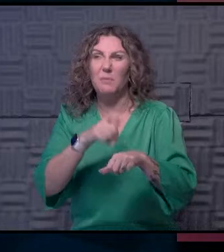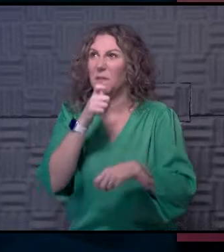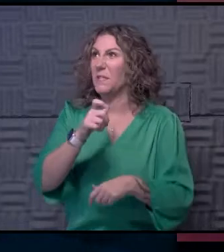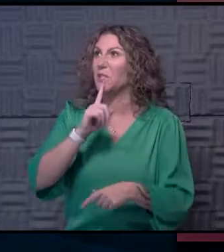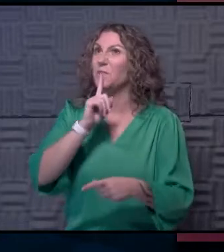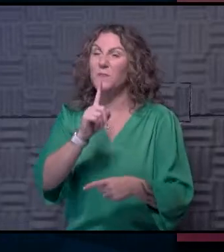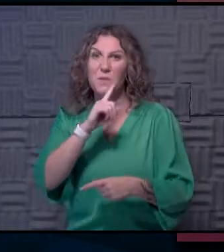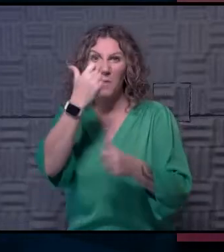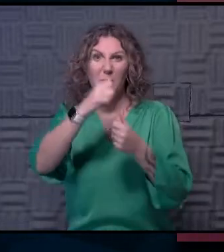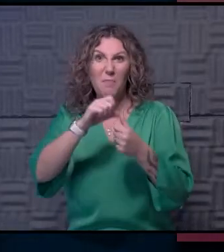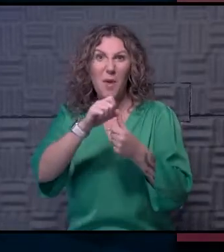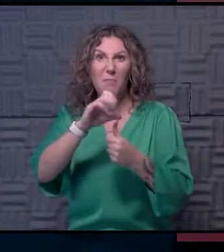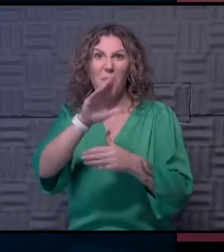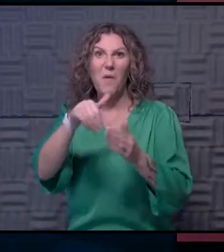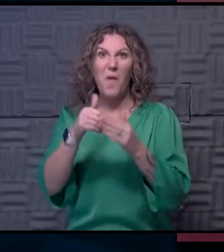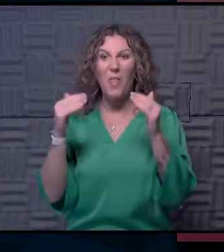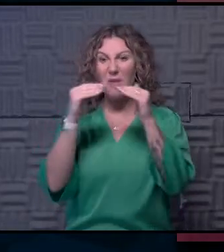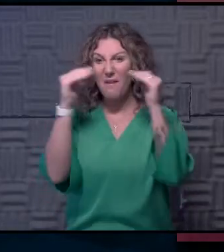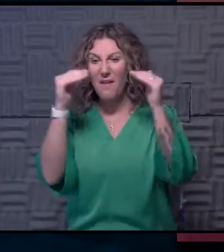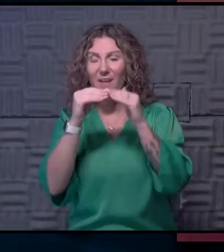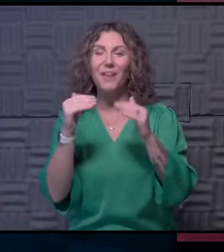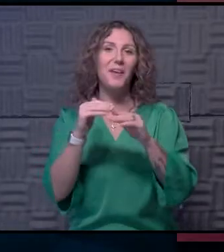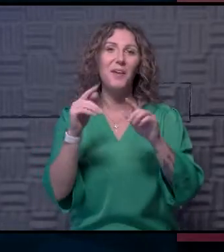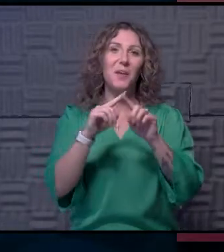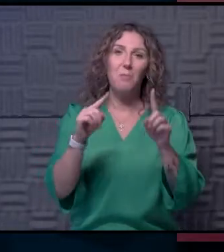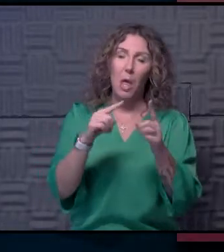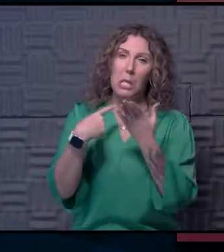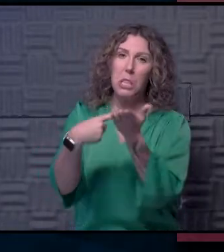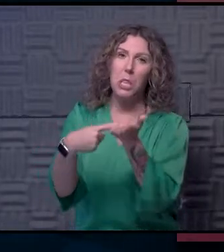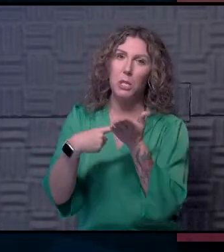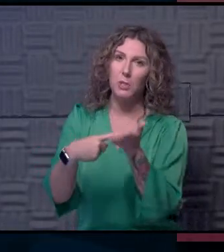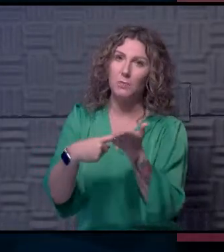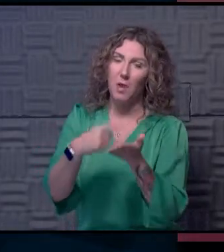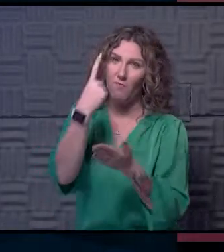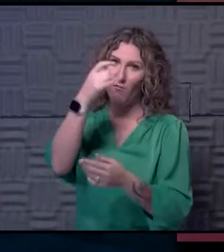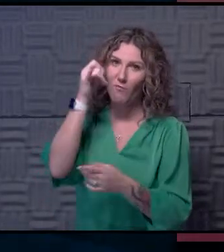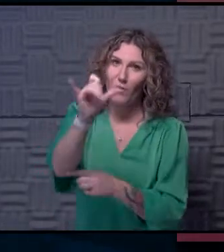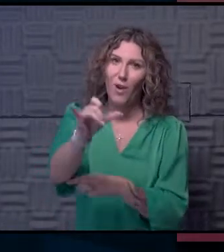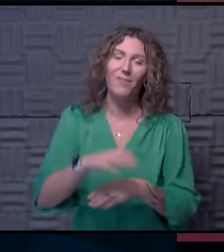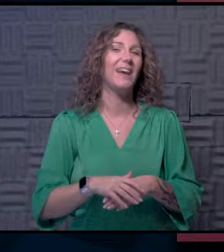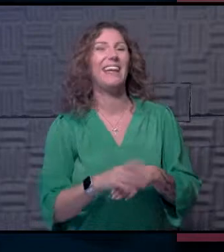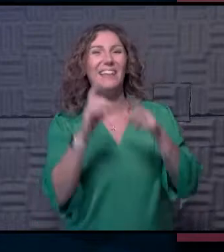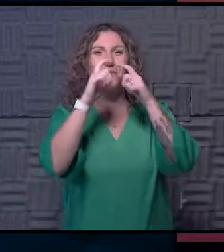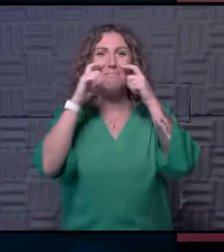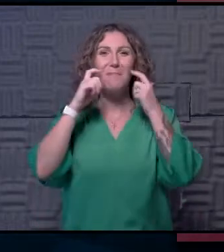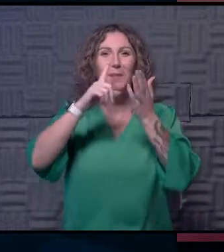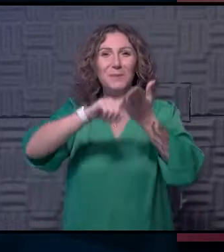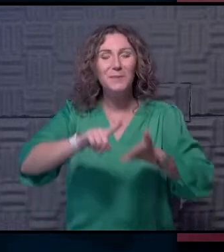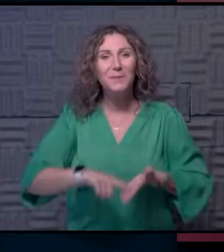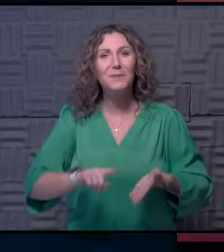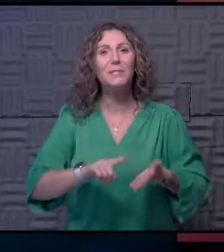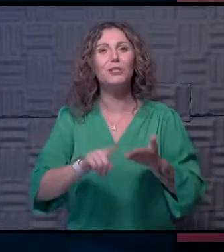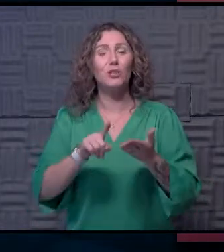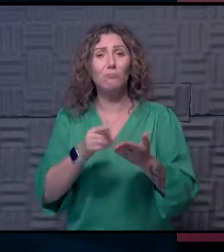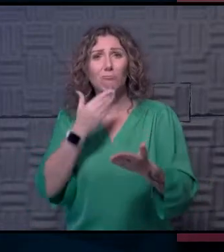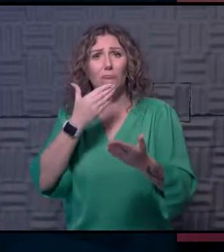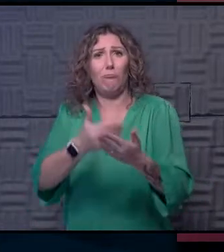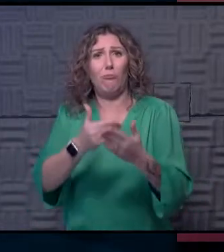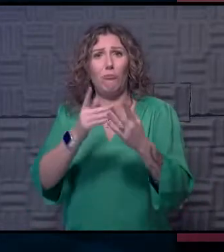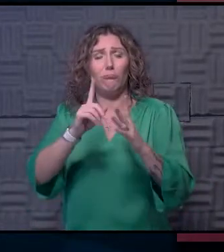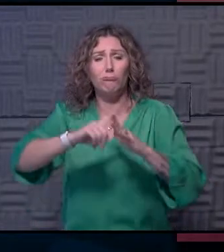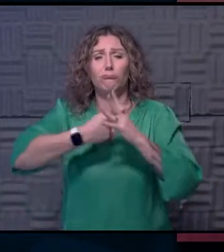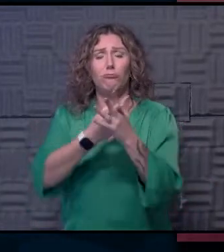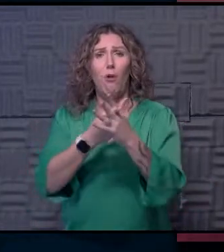those rankings. Would the mask research, so debate forever, would the mask research above be a good starting point for a conversation